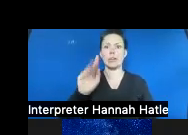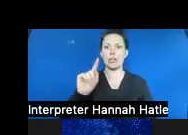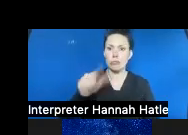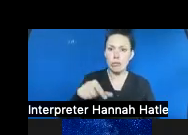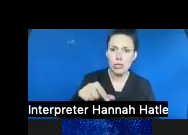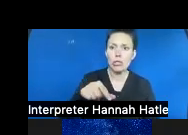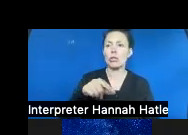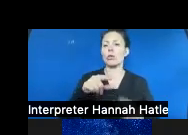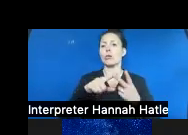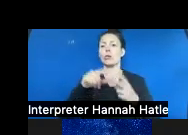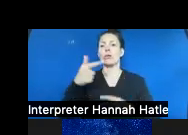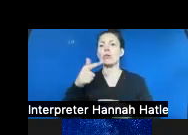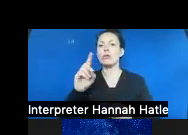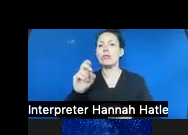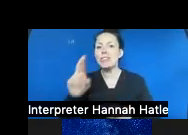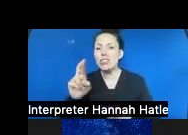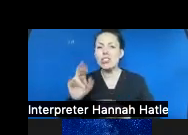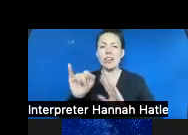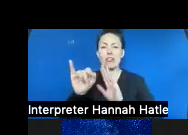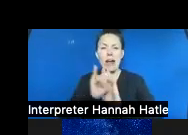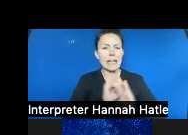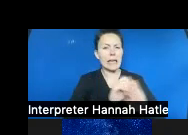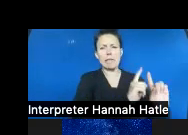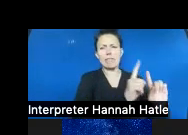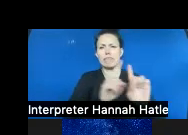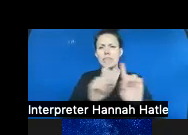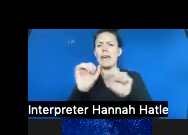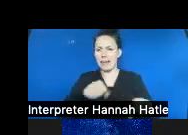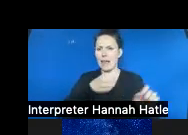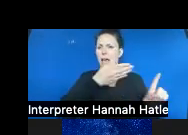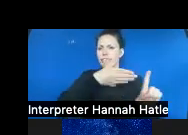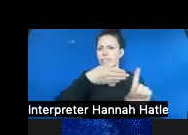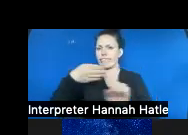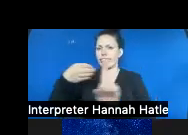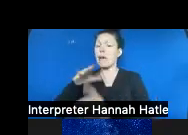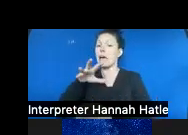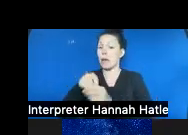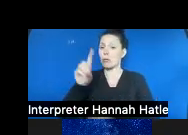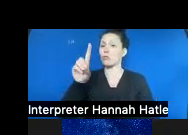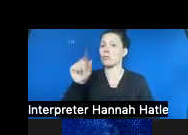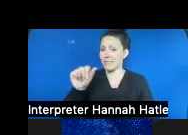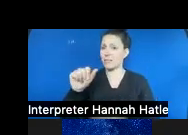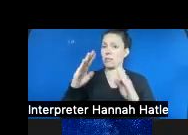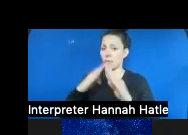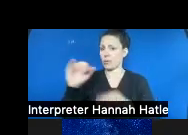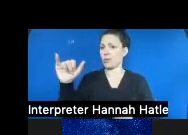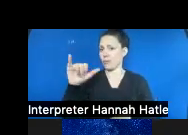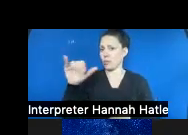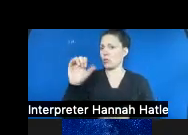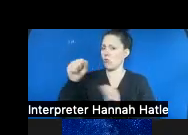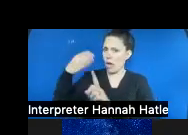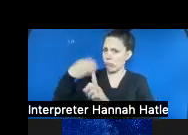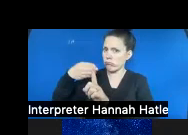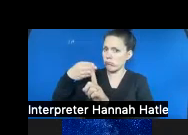identity, and people of all ages. It also does include the disabilities community, and that's something we're seeing